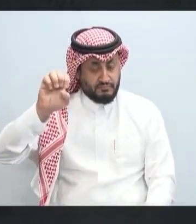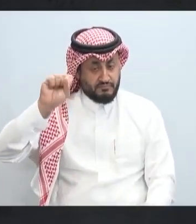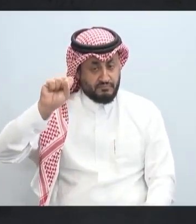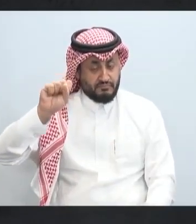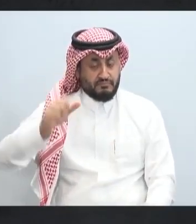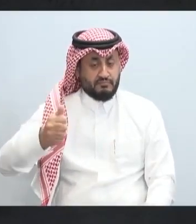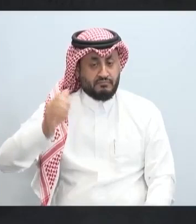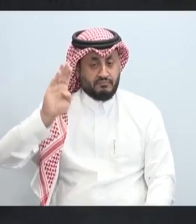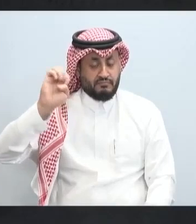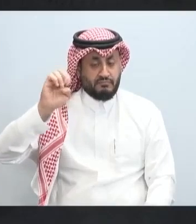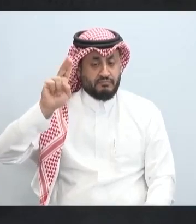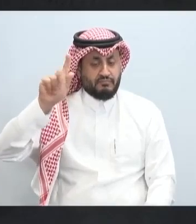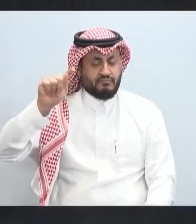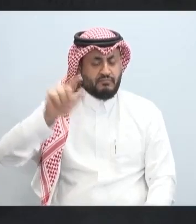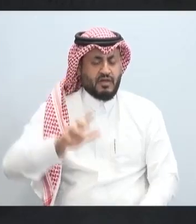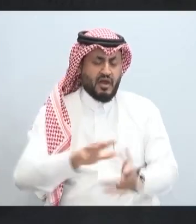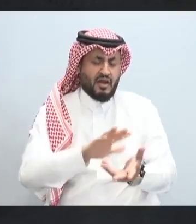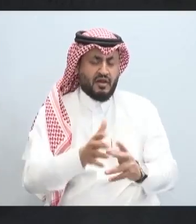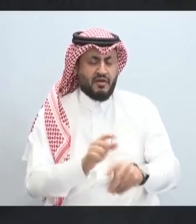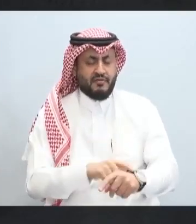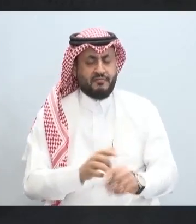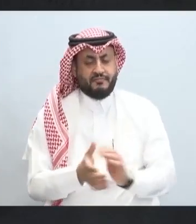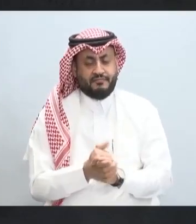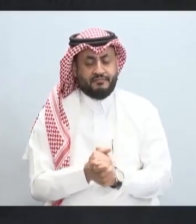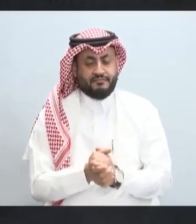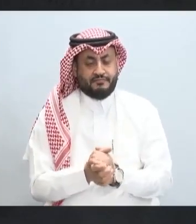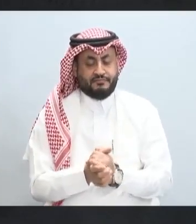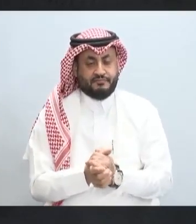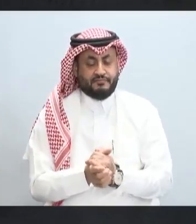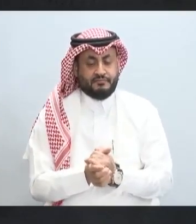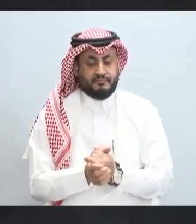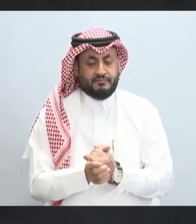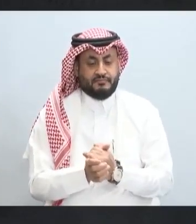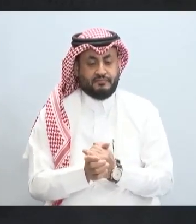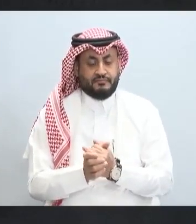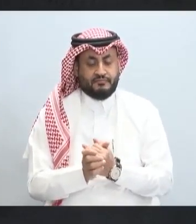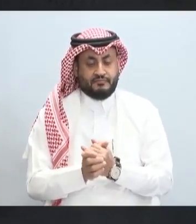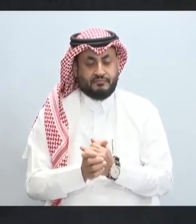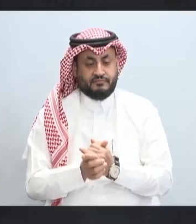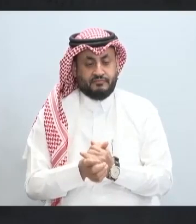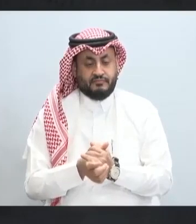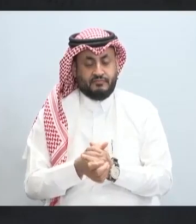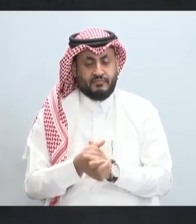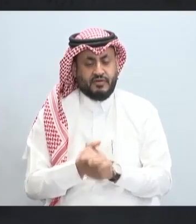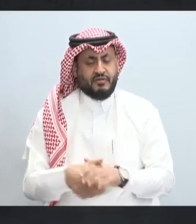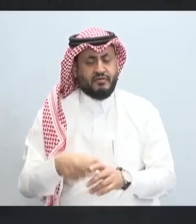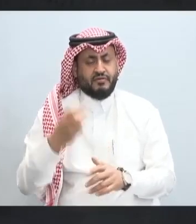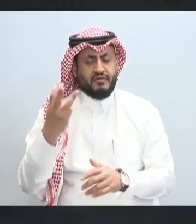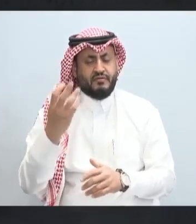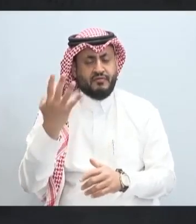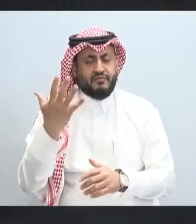our answer with. It takes about. It takes about 5 hours, it takes about 3 hours, and so